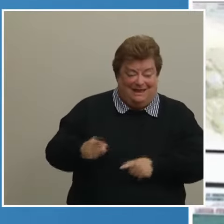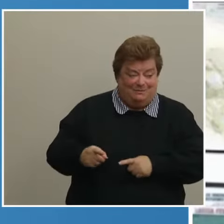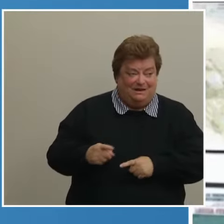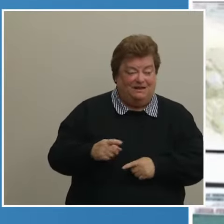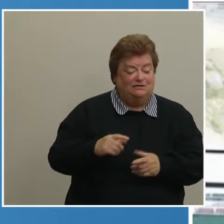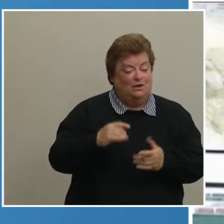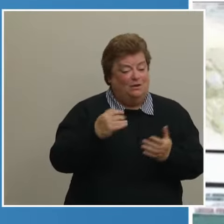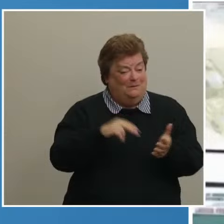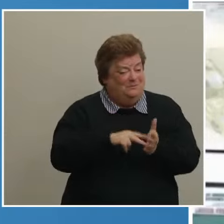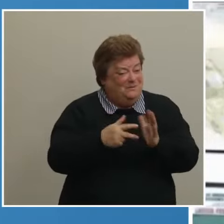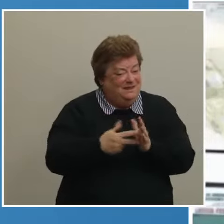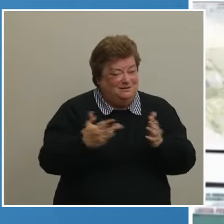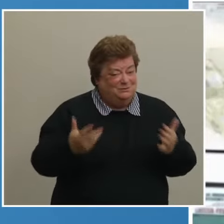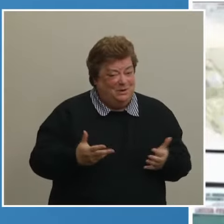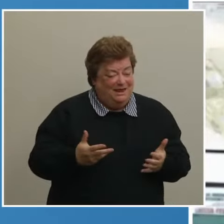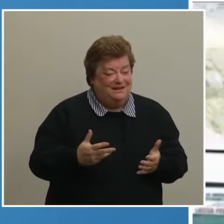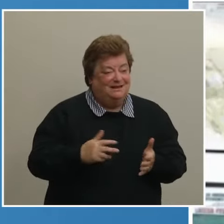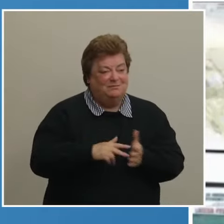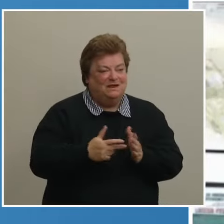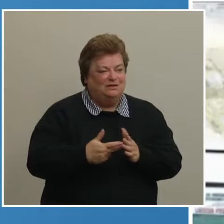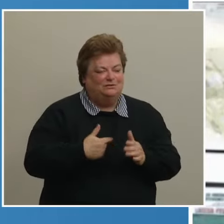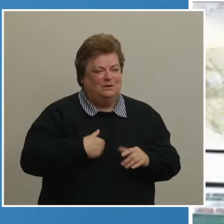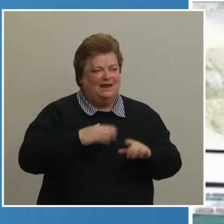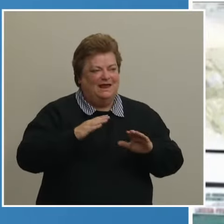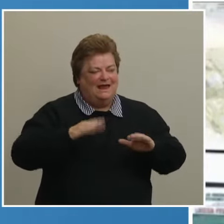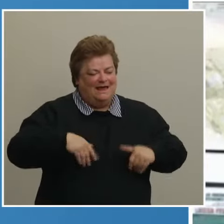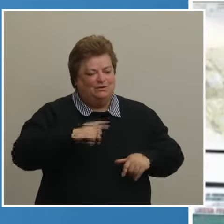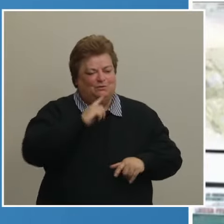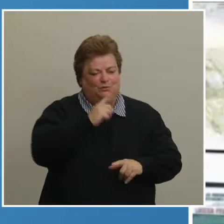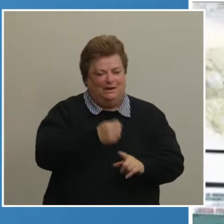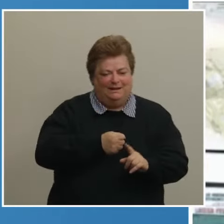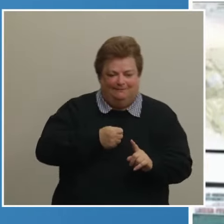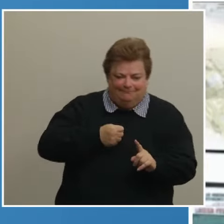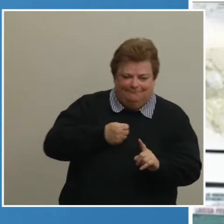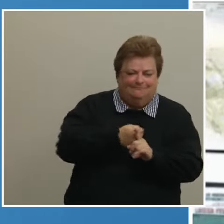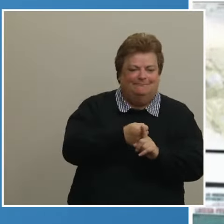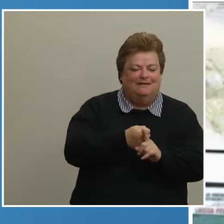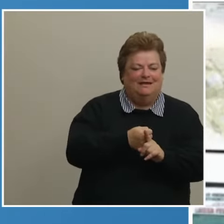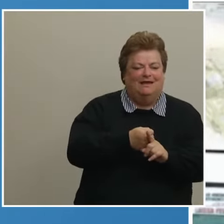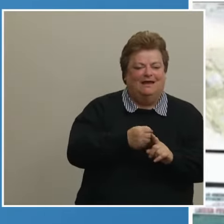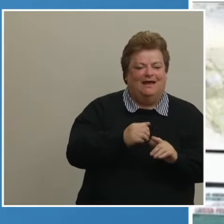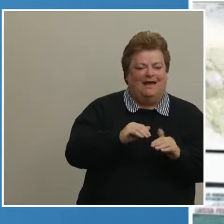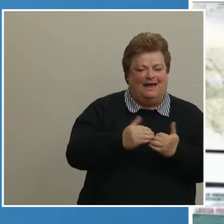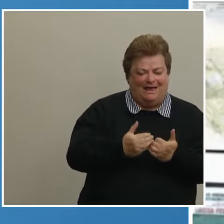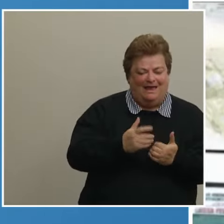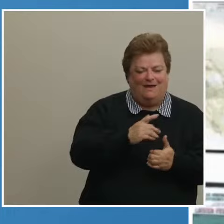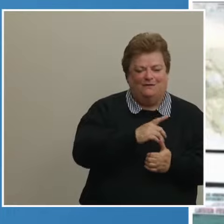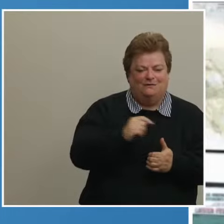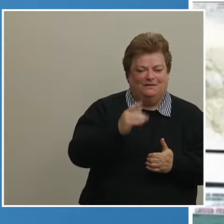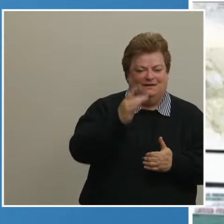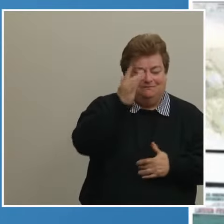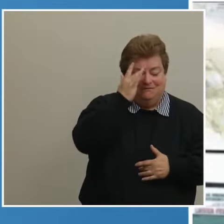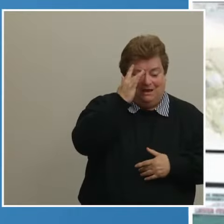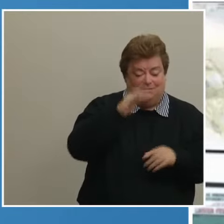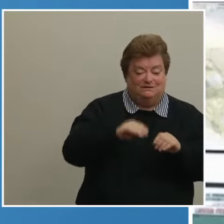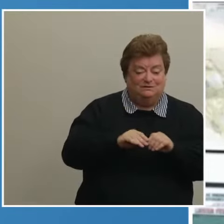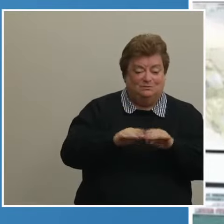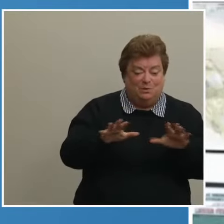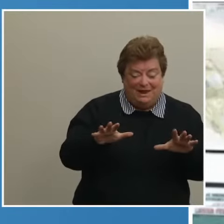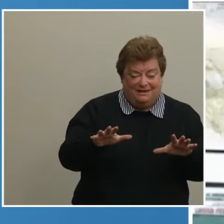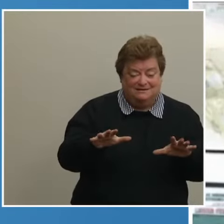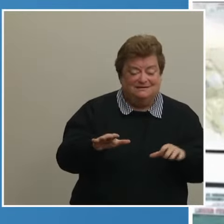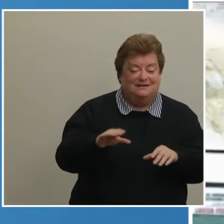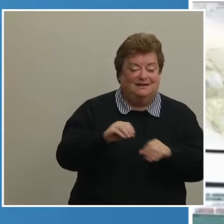that means is we haven't really yet blunted the kinetics of how the virus transmits in the community yet, because we